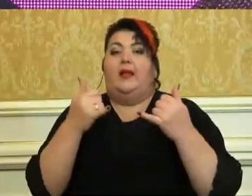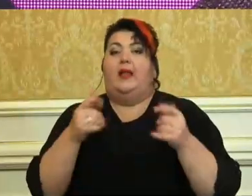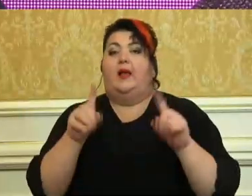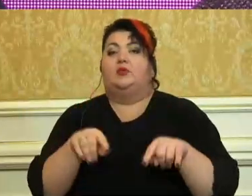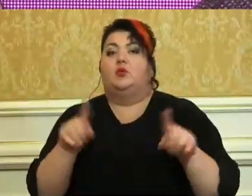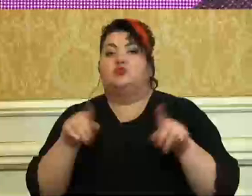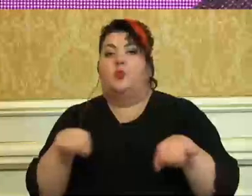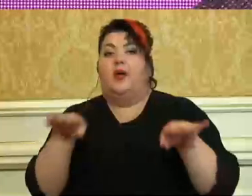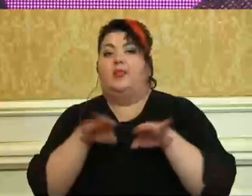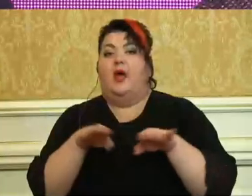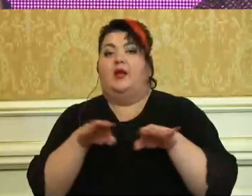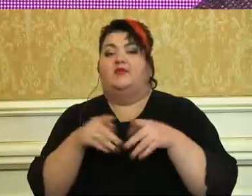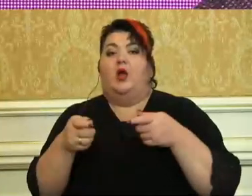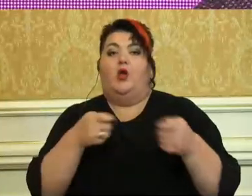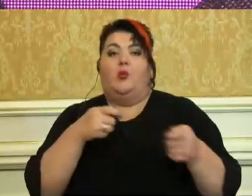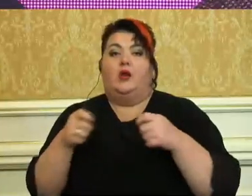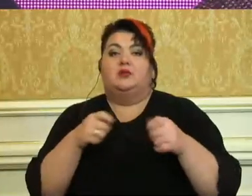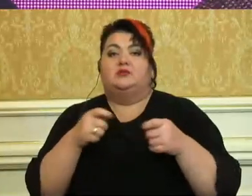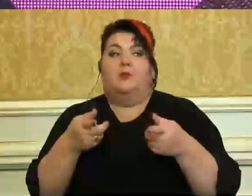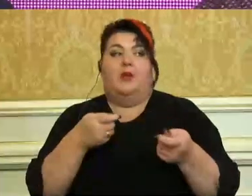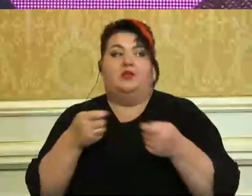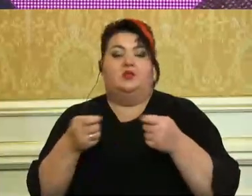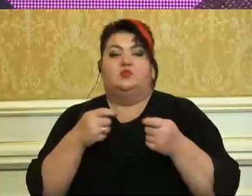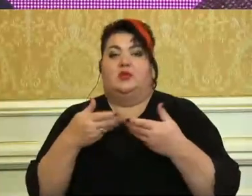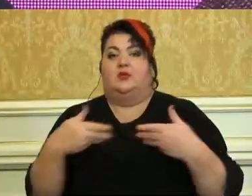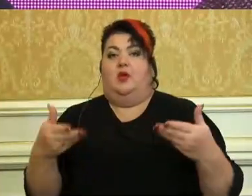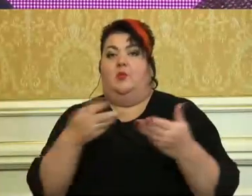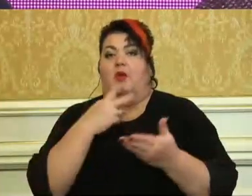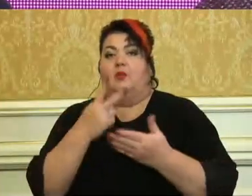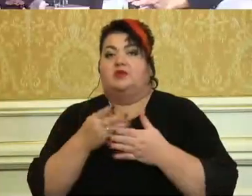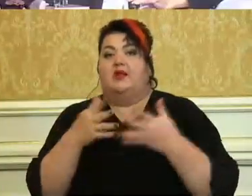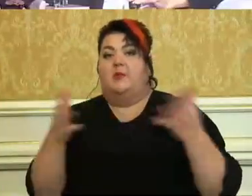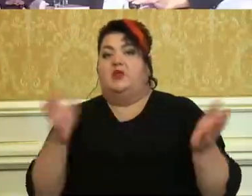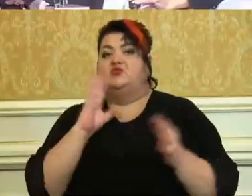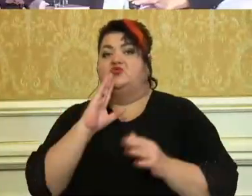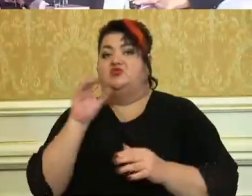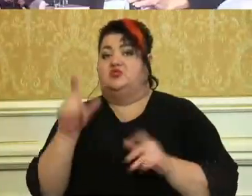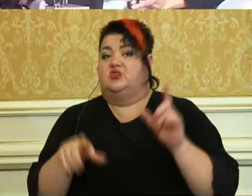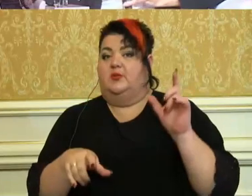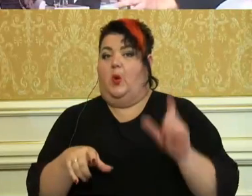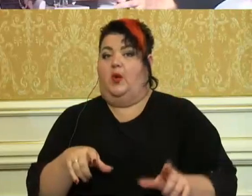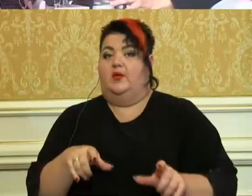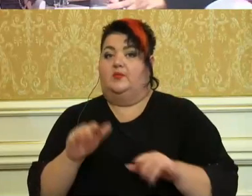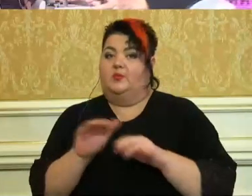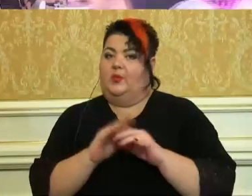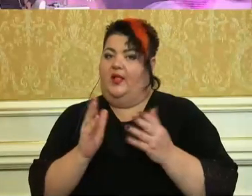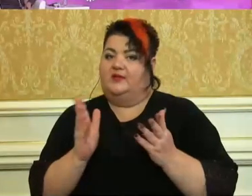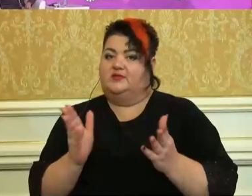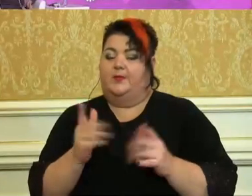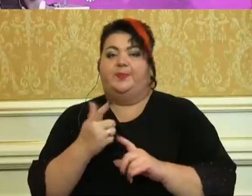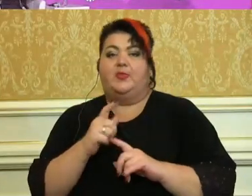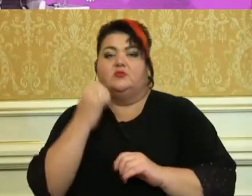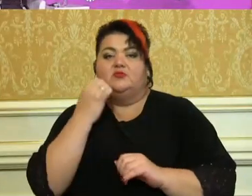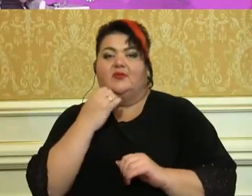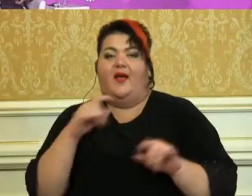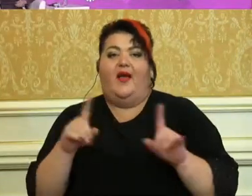industrial industries and the monopolies industries on the level of the corporate managements to see more women. So the floor is yours, please. So thank